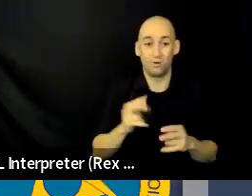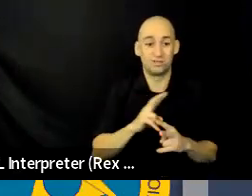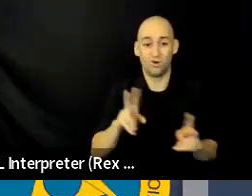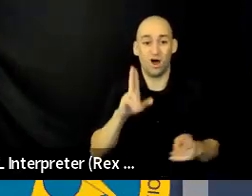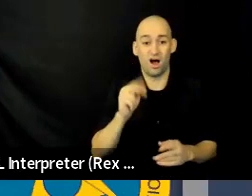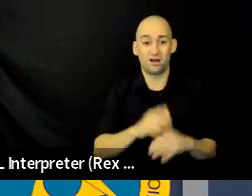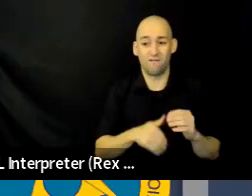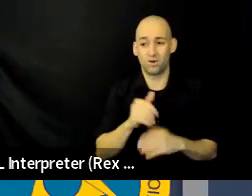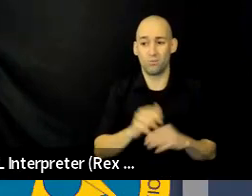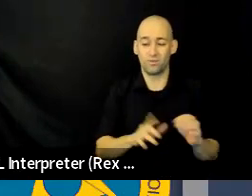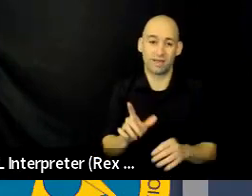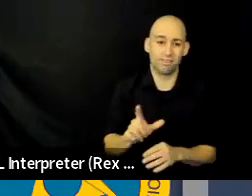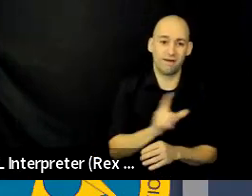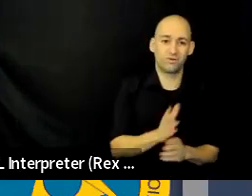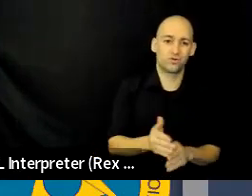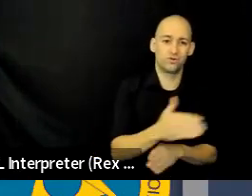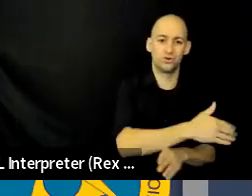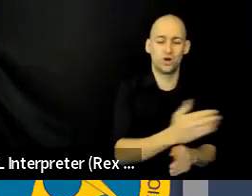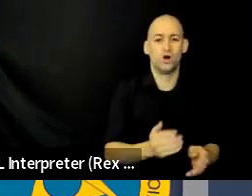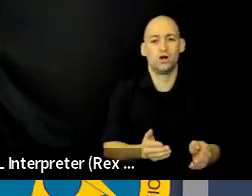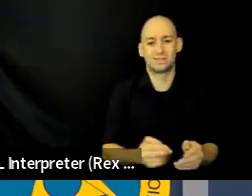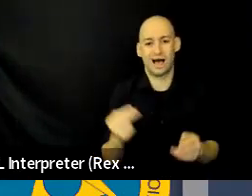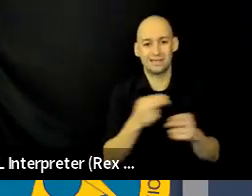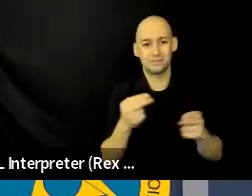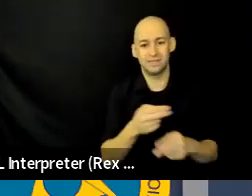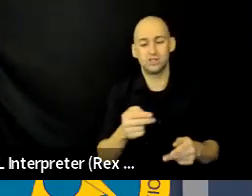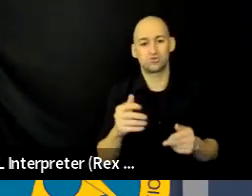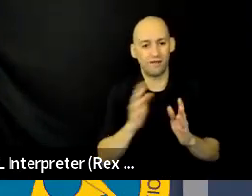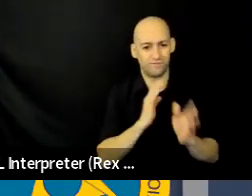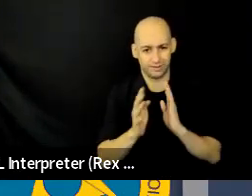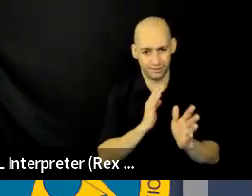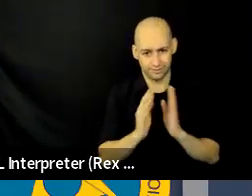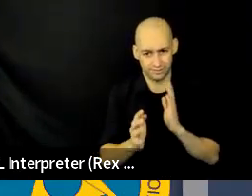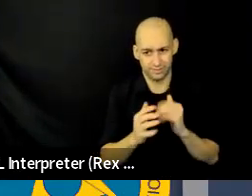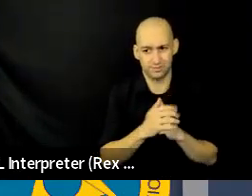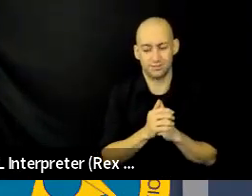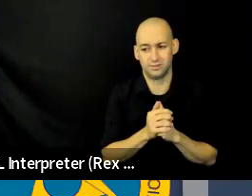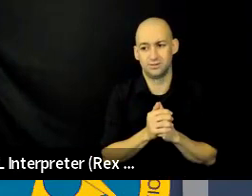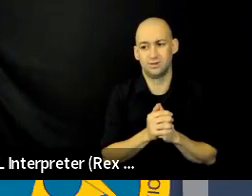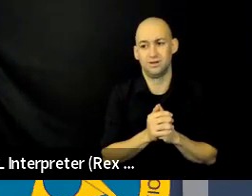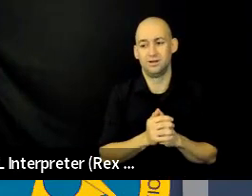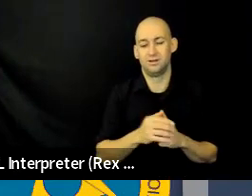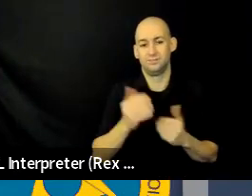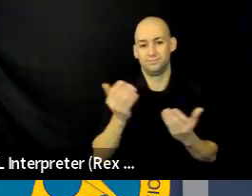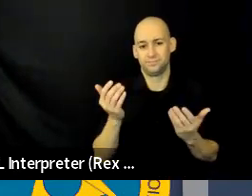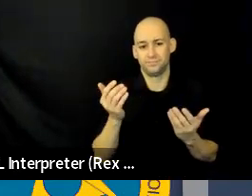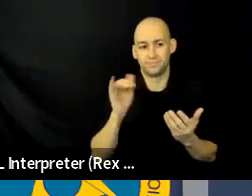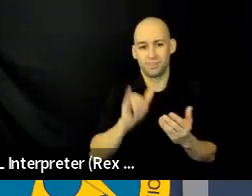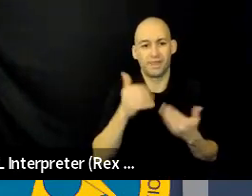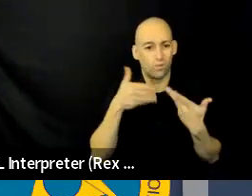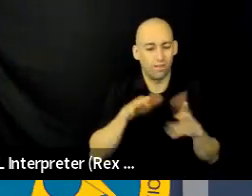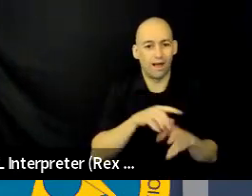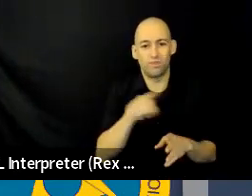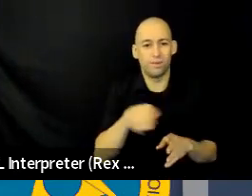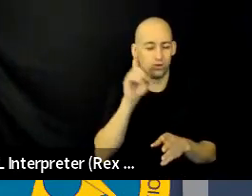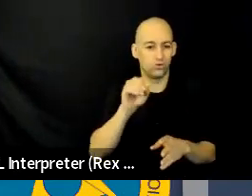position of making a left turn across high-speed traffic into the facility and then making another left turn to continue northbound. This will allow them to do